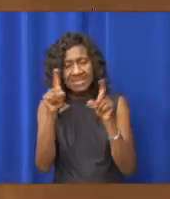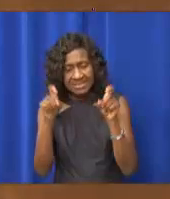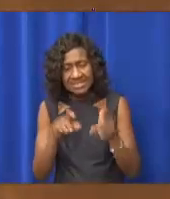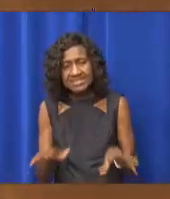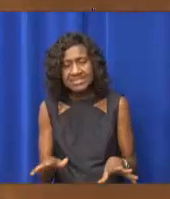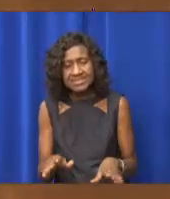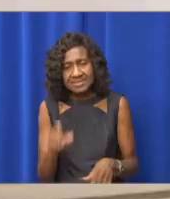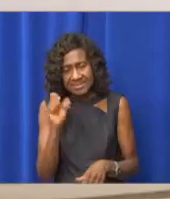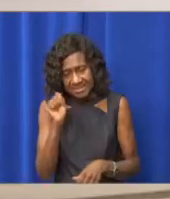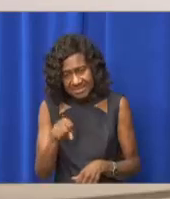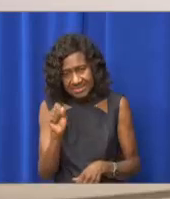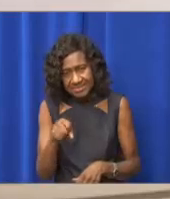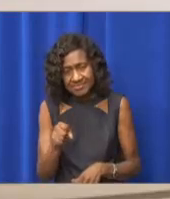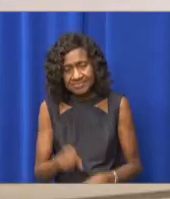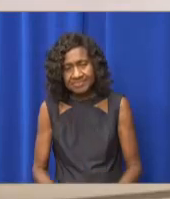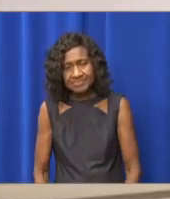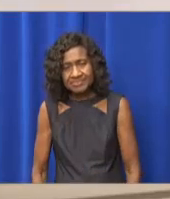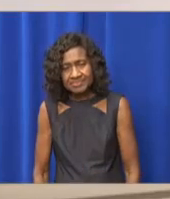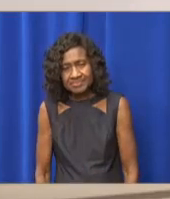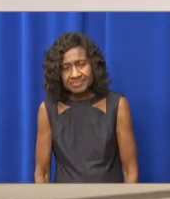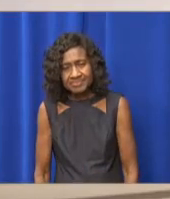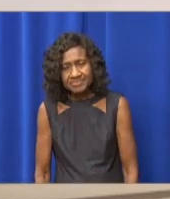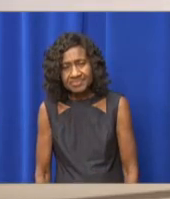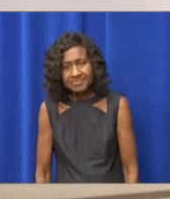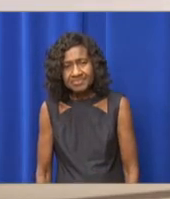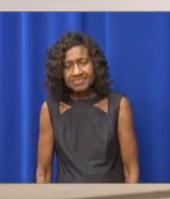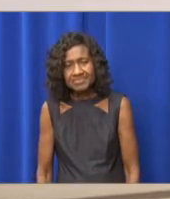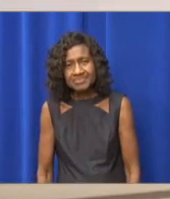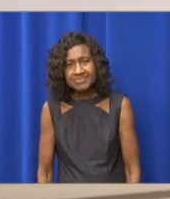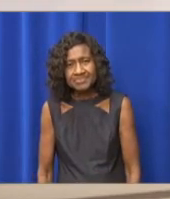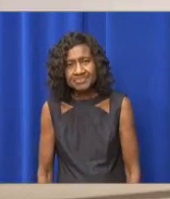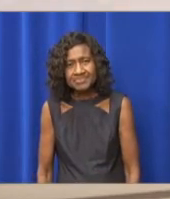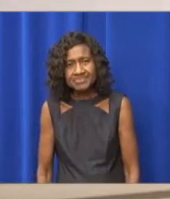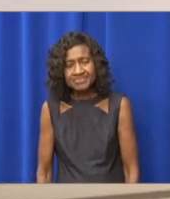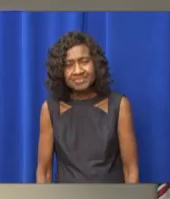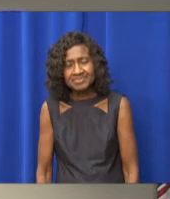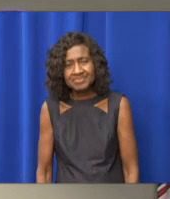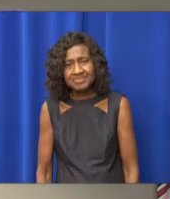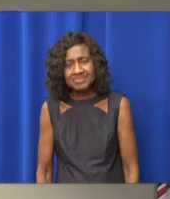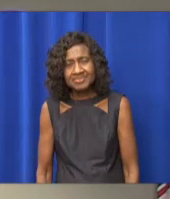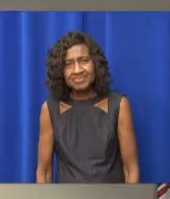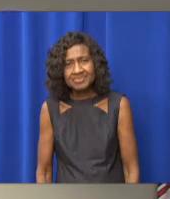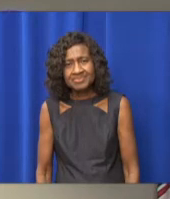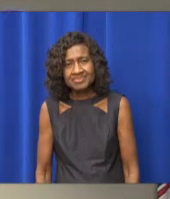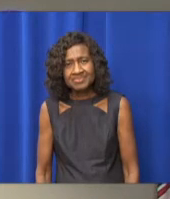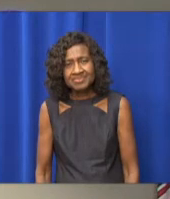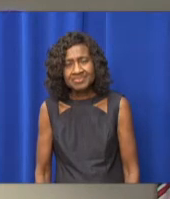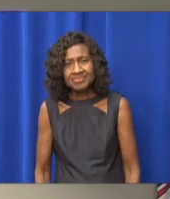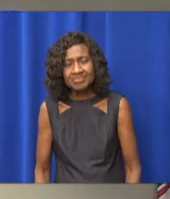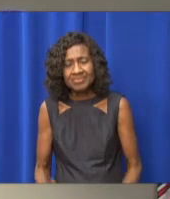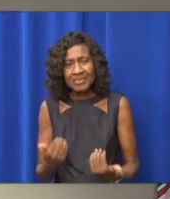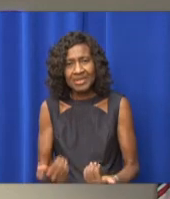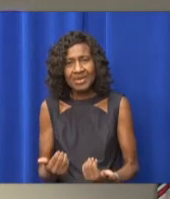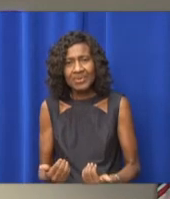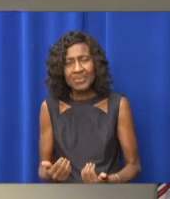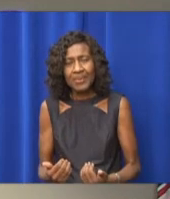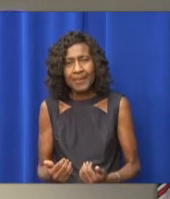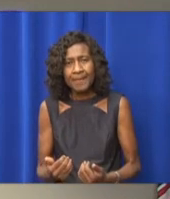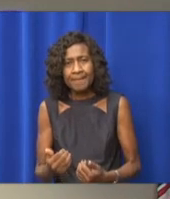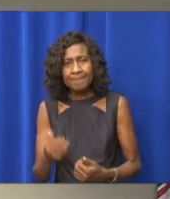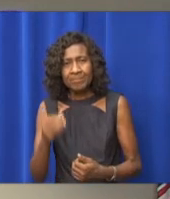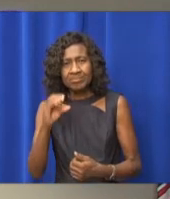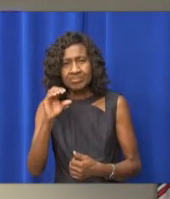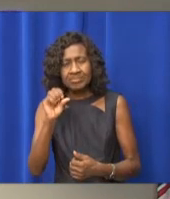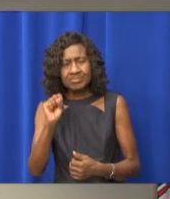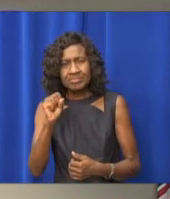baby will be needed? Yeah. Okay. All right, great. Thank you for clearing that up. Okay, thank you, Reshma. Thank you, Dr. Lee. We go finally back to